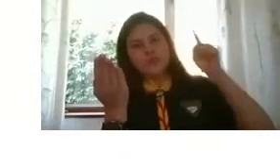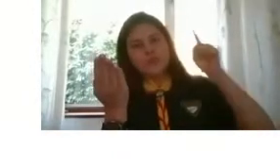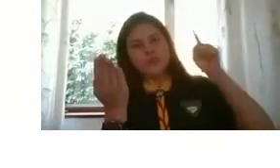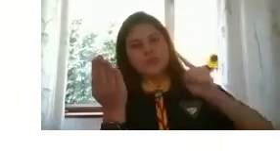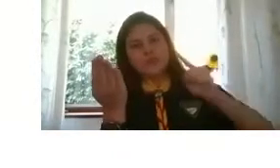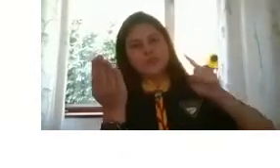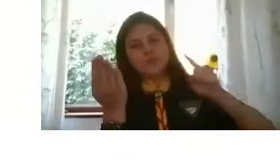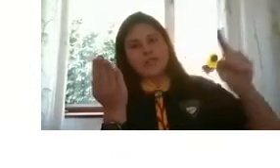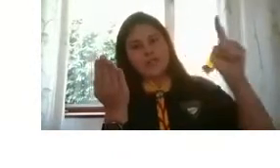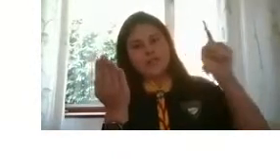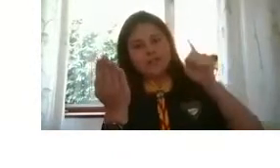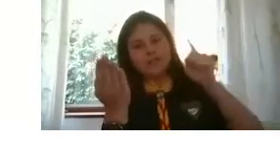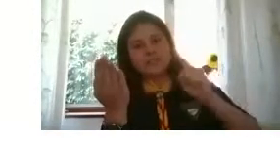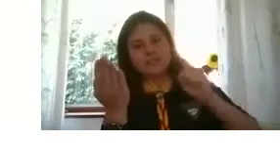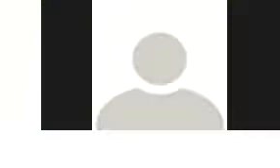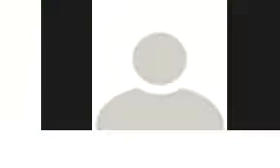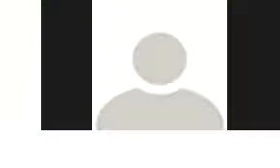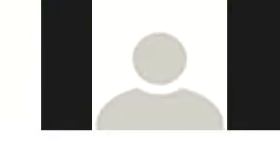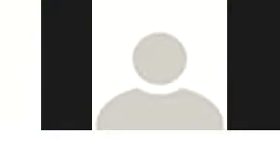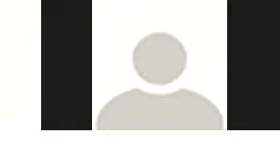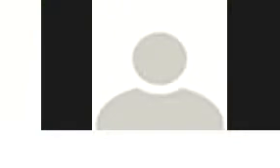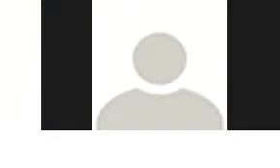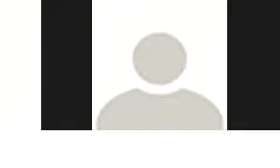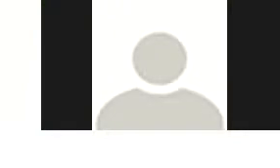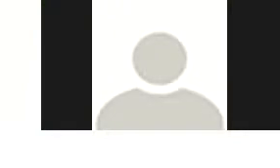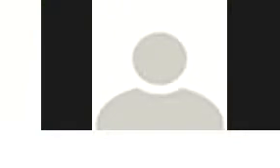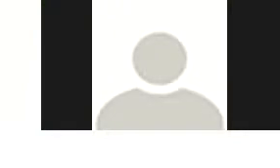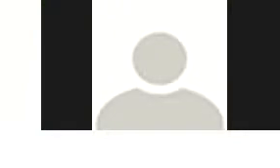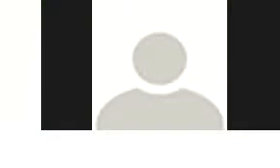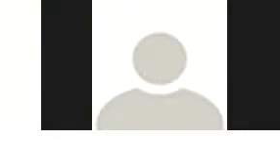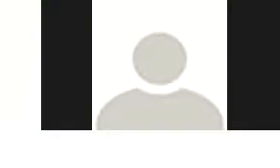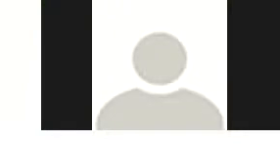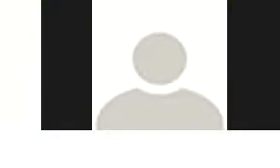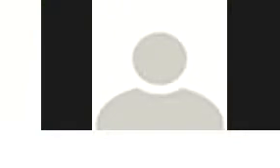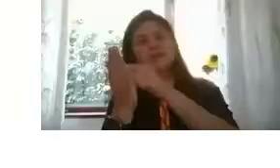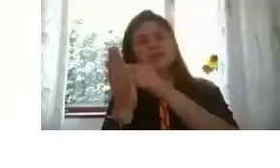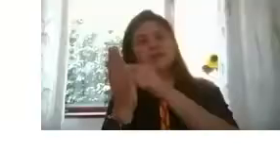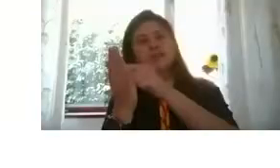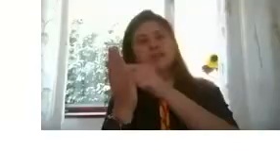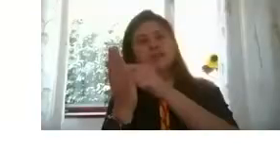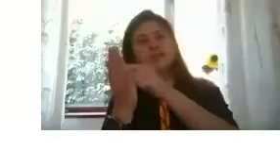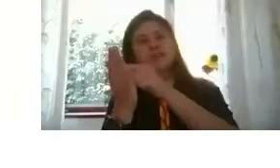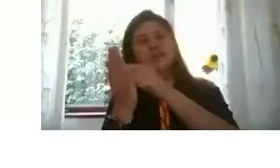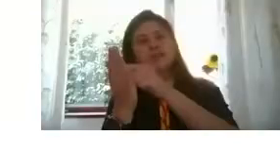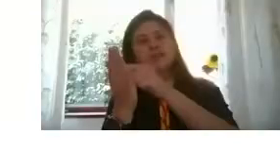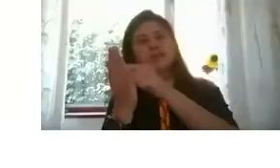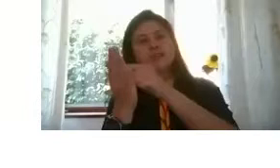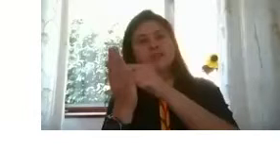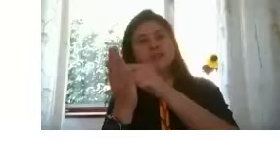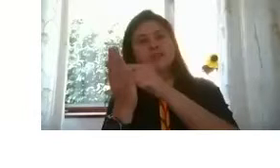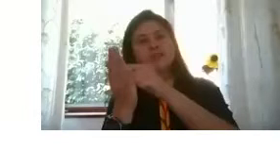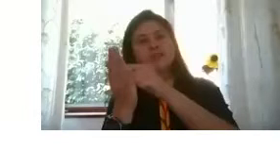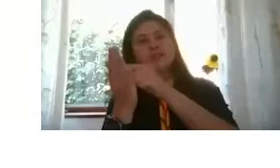with your left, that's the one that you're using for